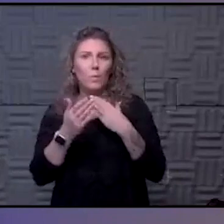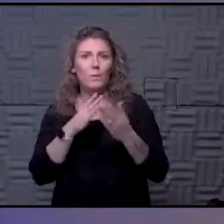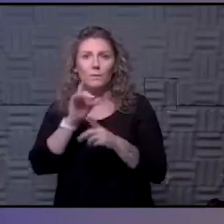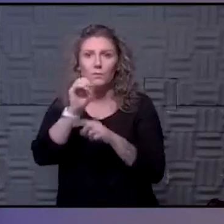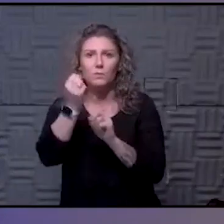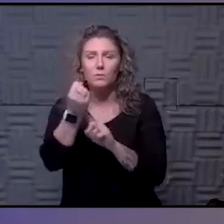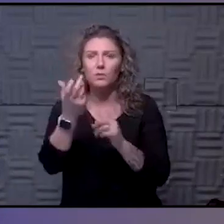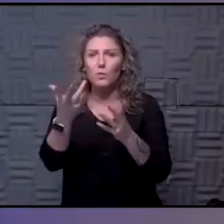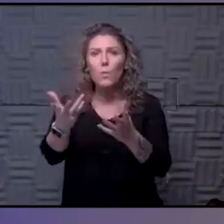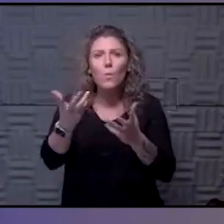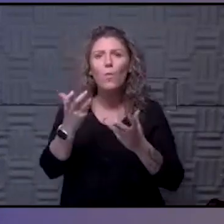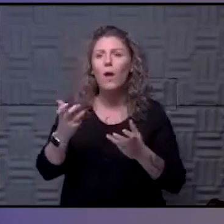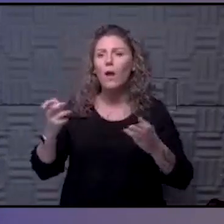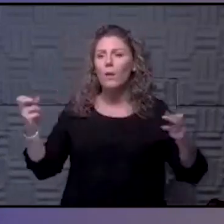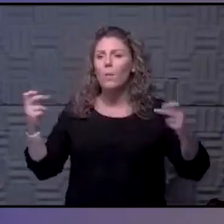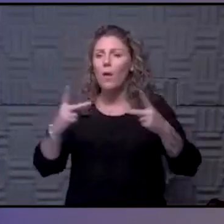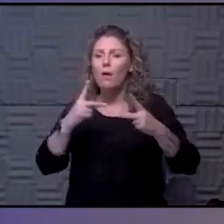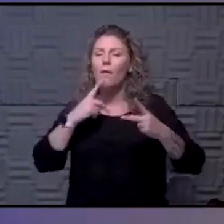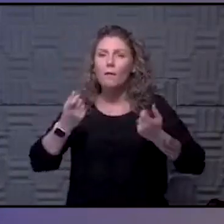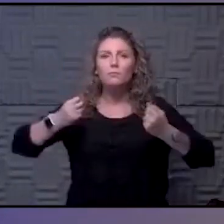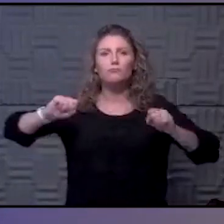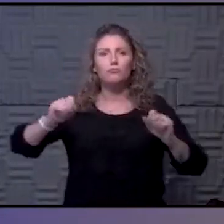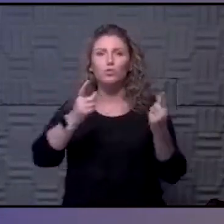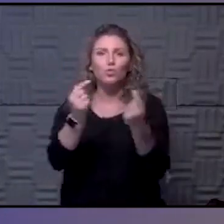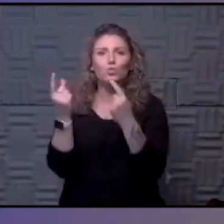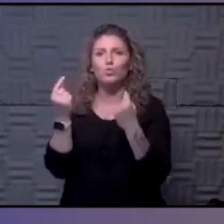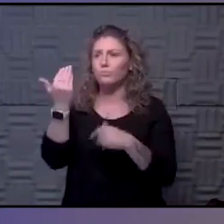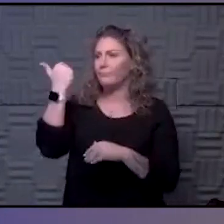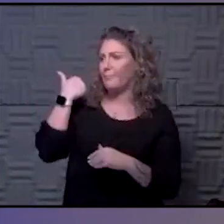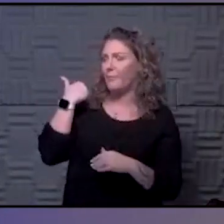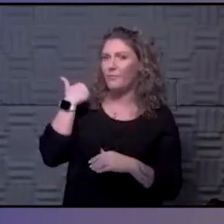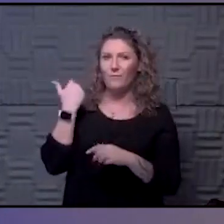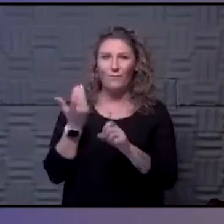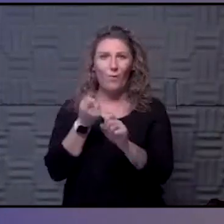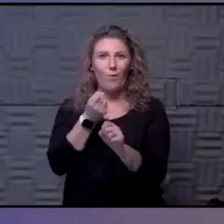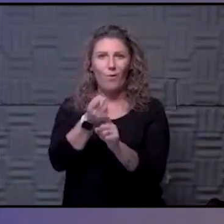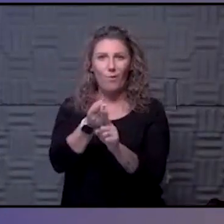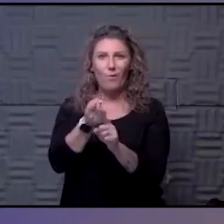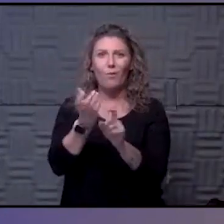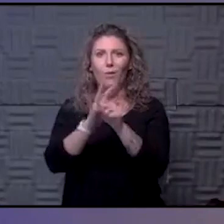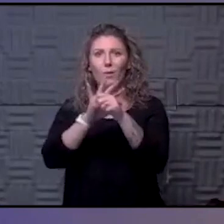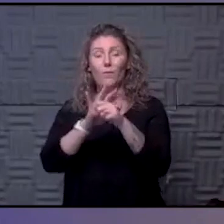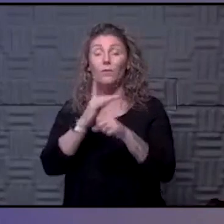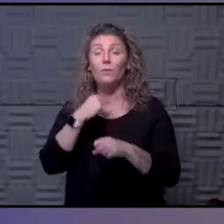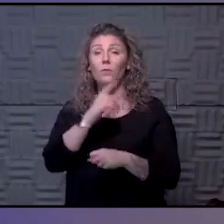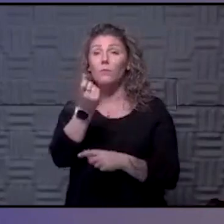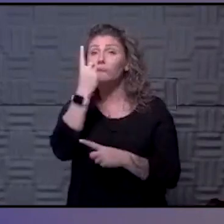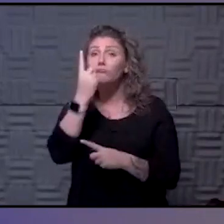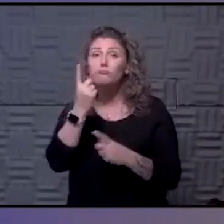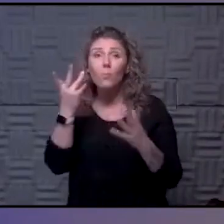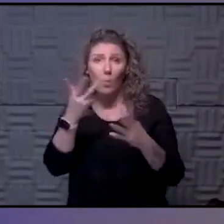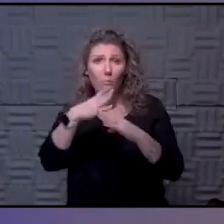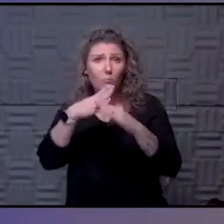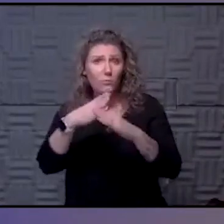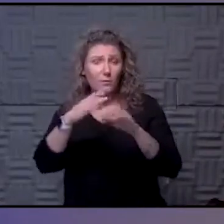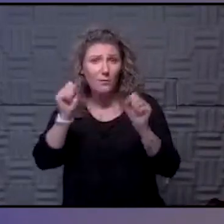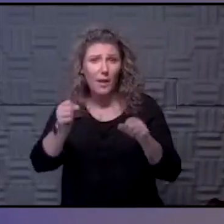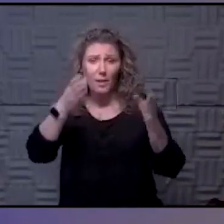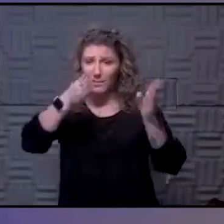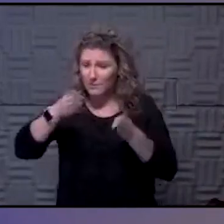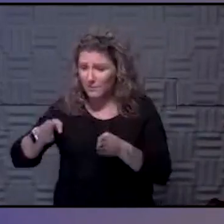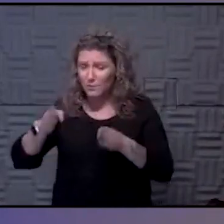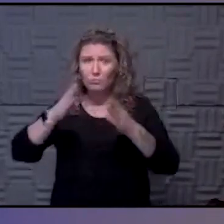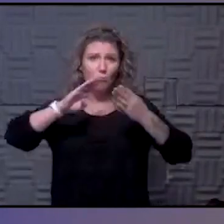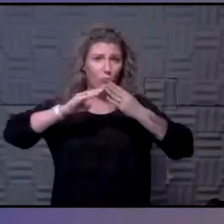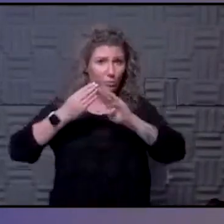is, wanting to get back to trying to do things that they were doing before. So we understand what can protect us against that as an individual, as a